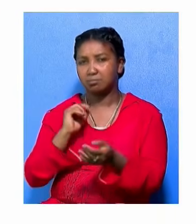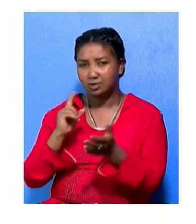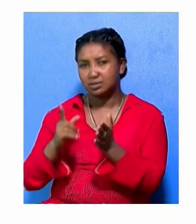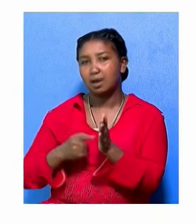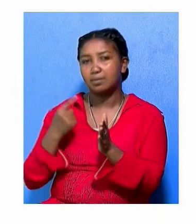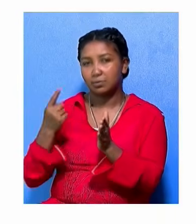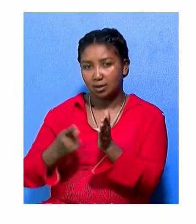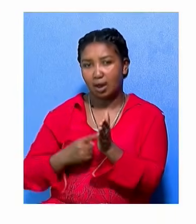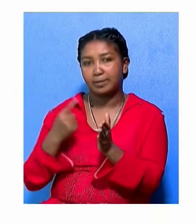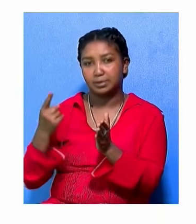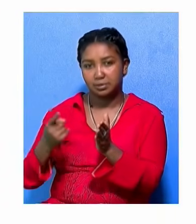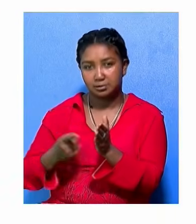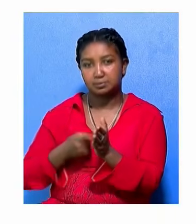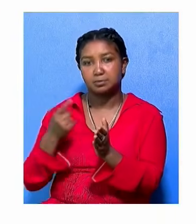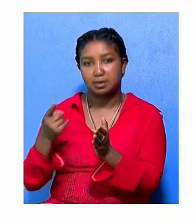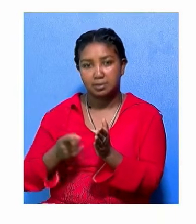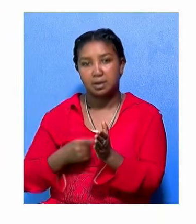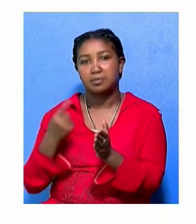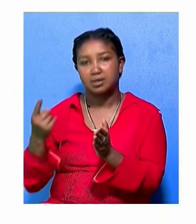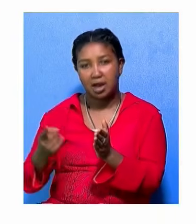sometimes